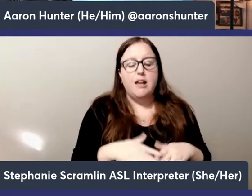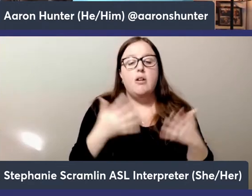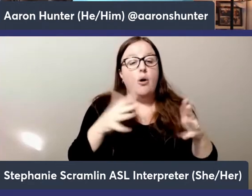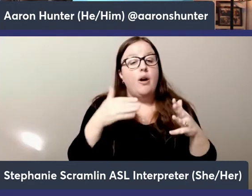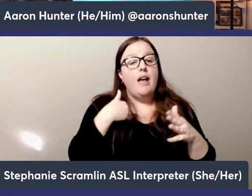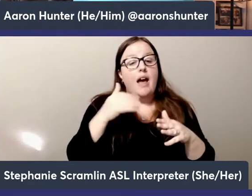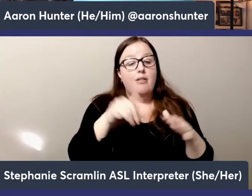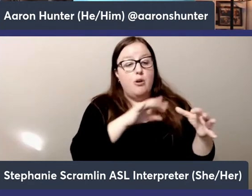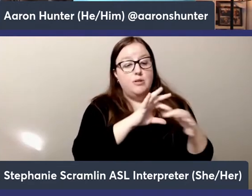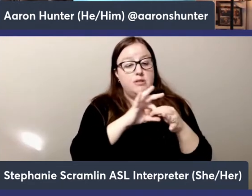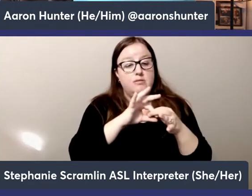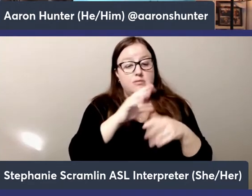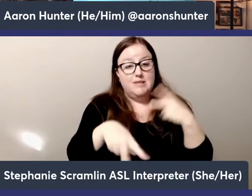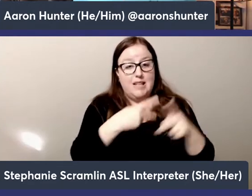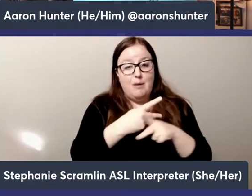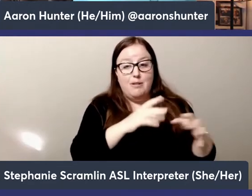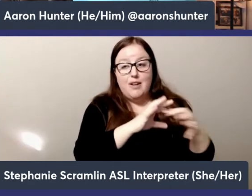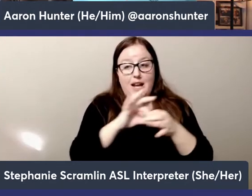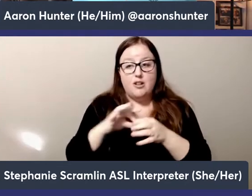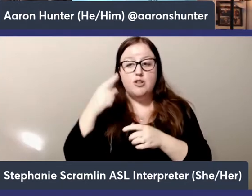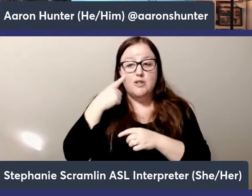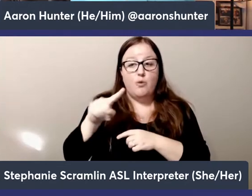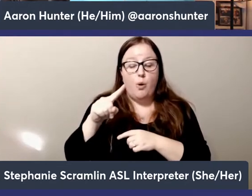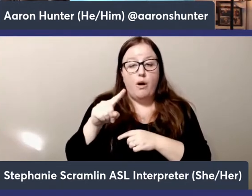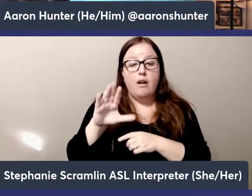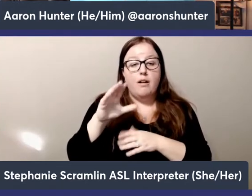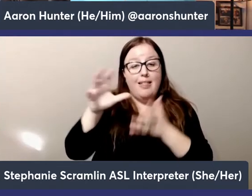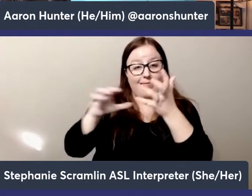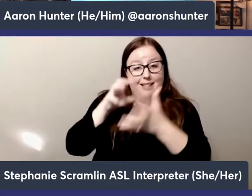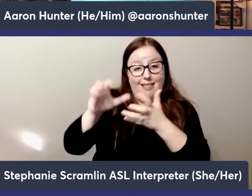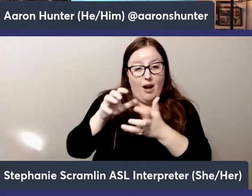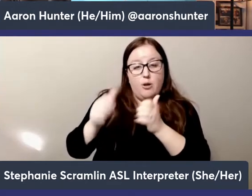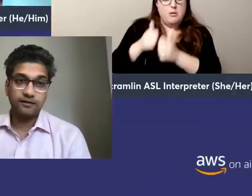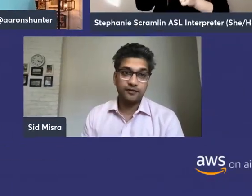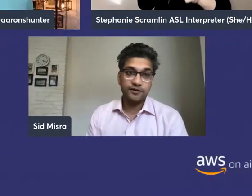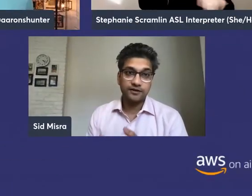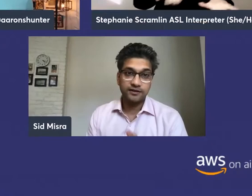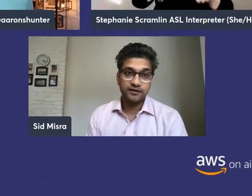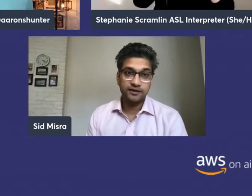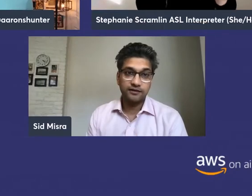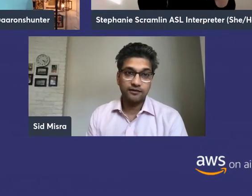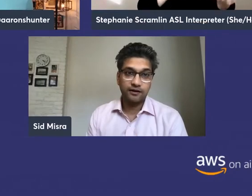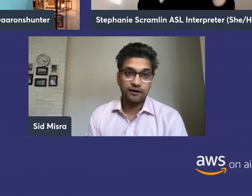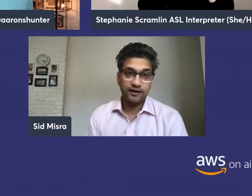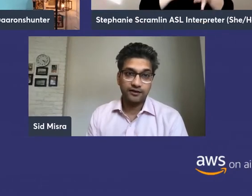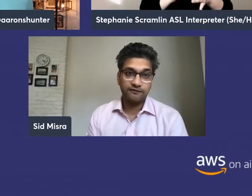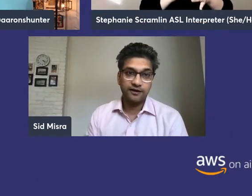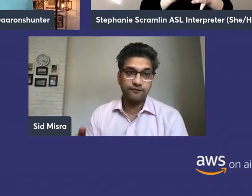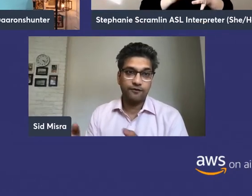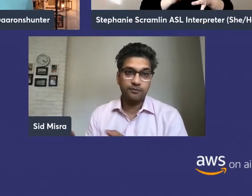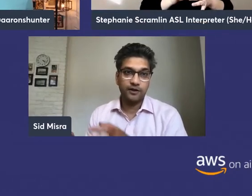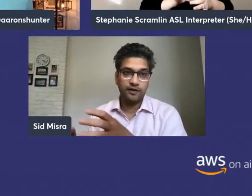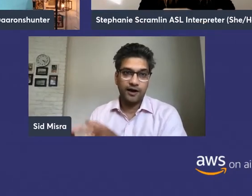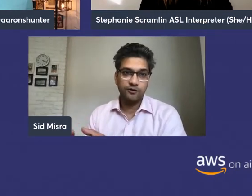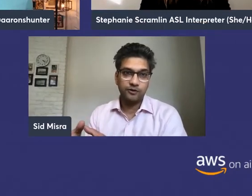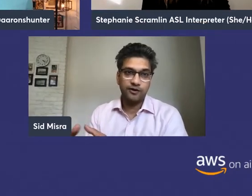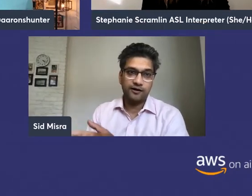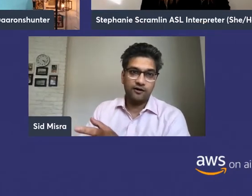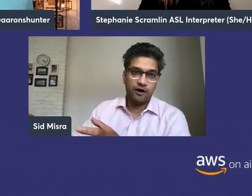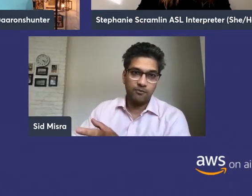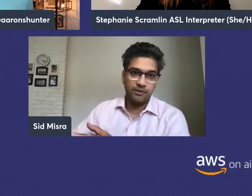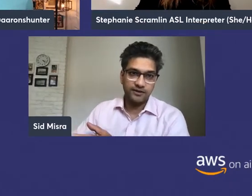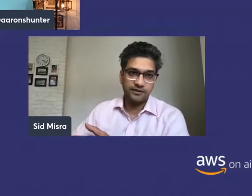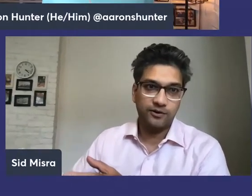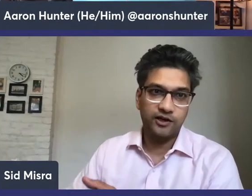of connections built to the cloud. Most commonly, direct connect gives consistent connectivity from the cloud to